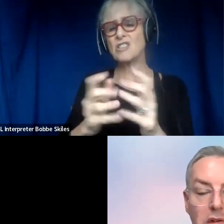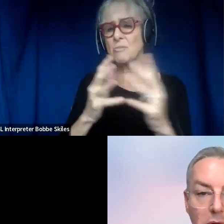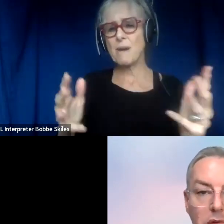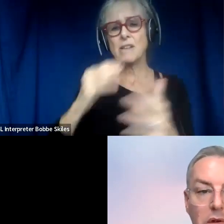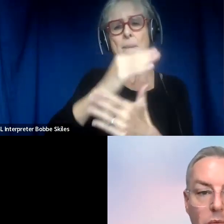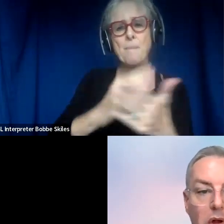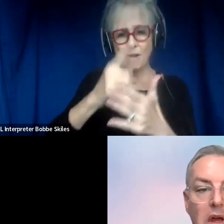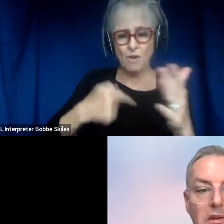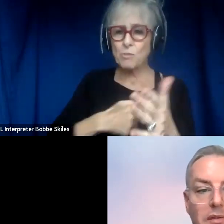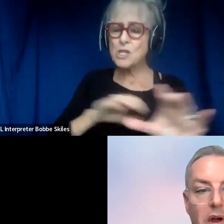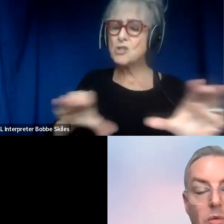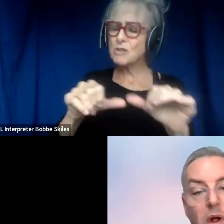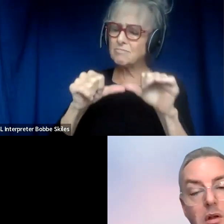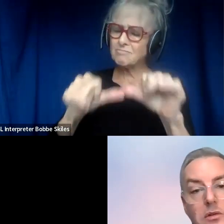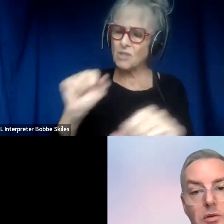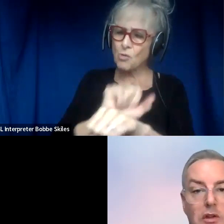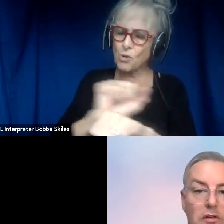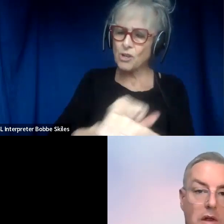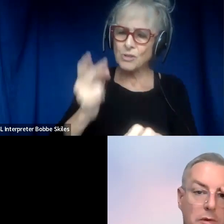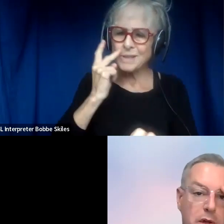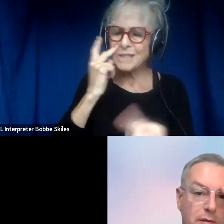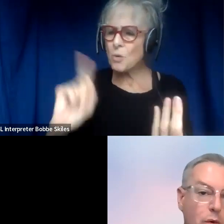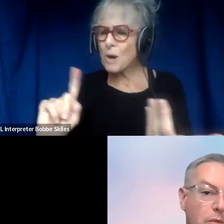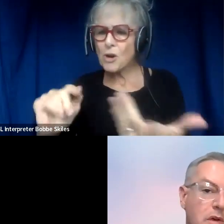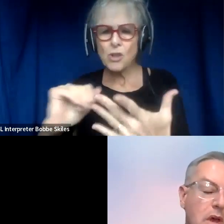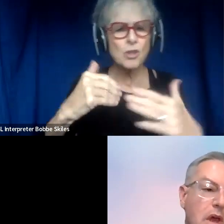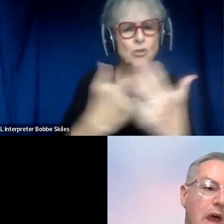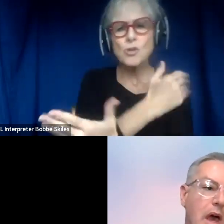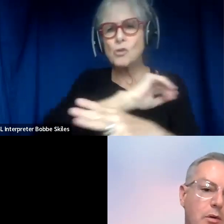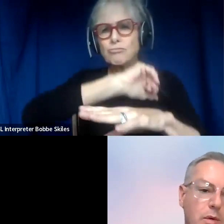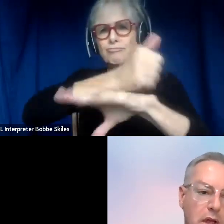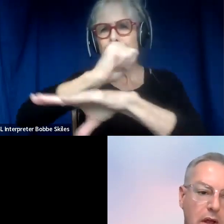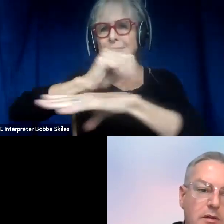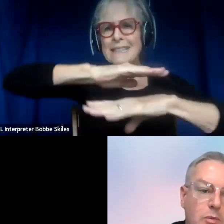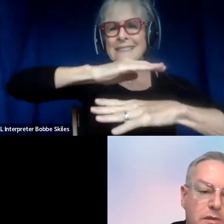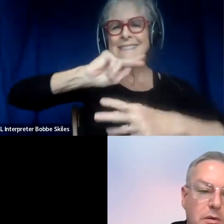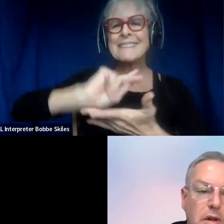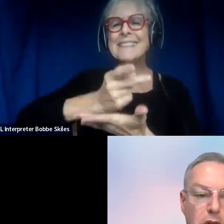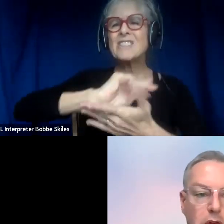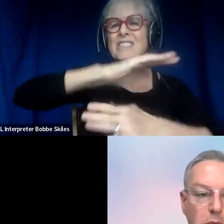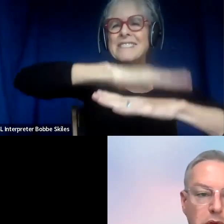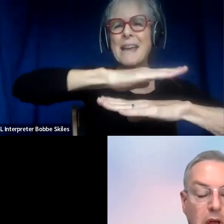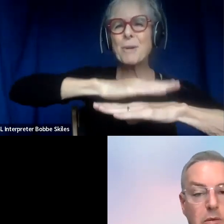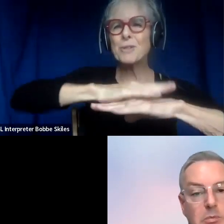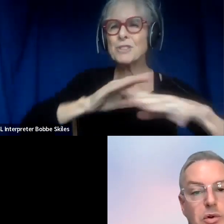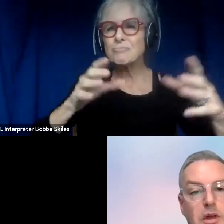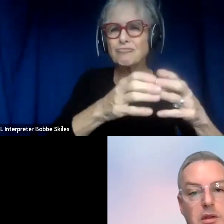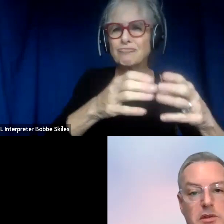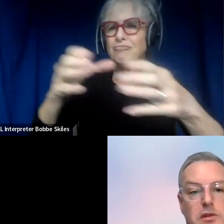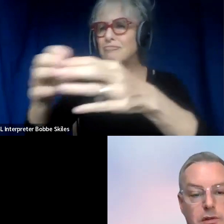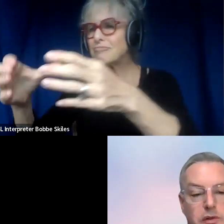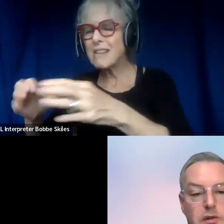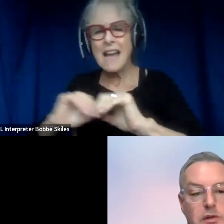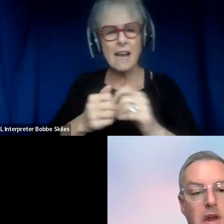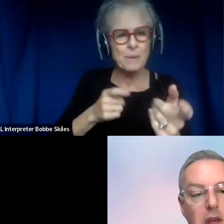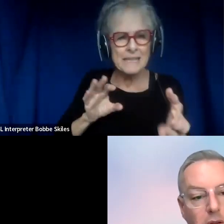do is continuously work to find, where are those new kitchen tables being formed? How do we connect them with similar kitchen tables, and how do we bring them